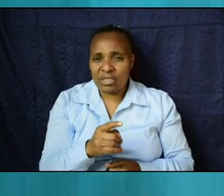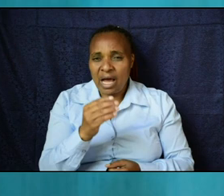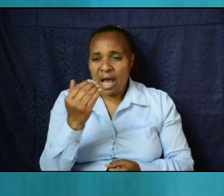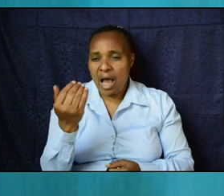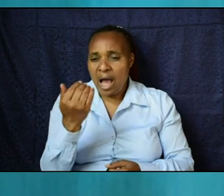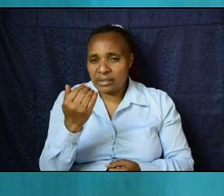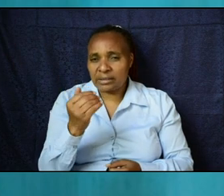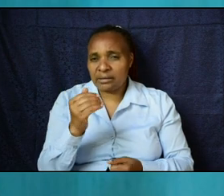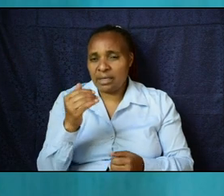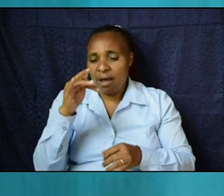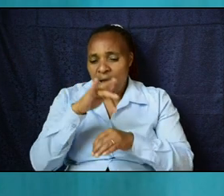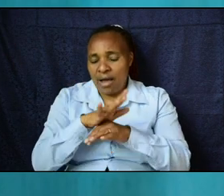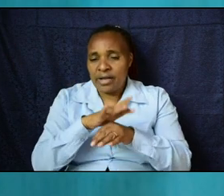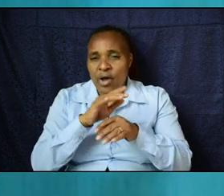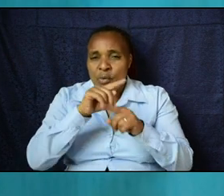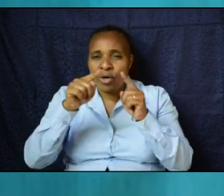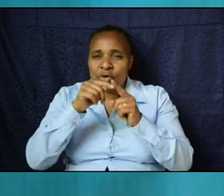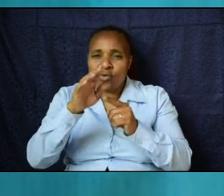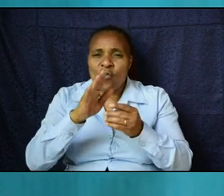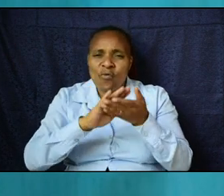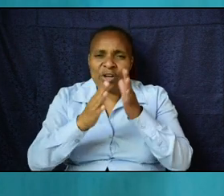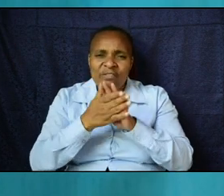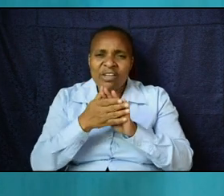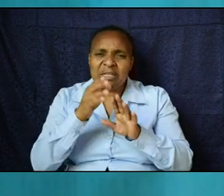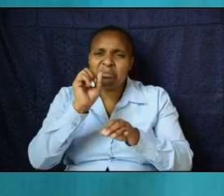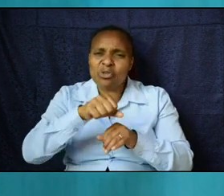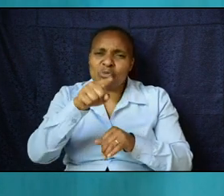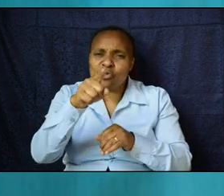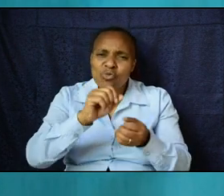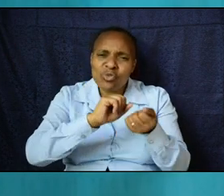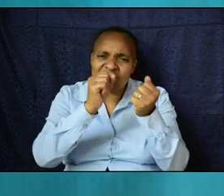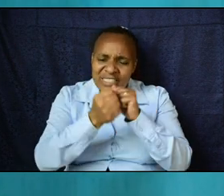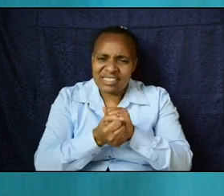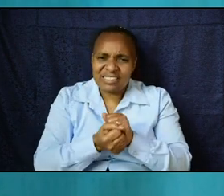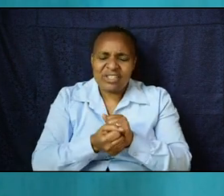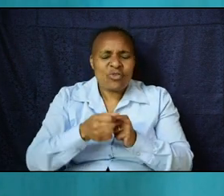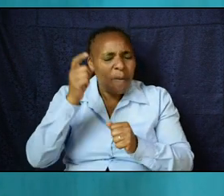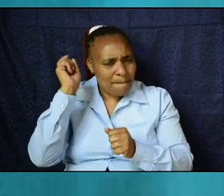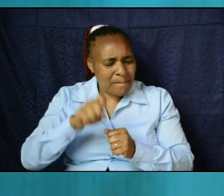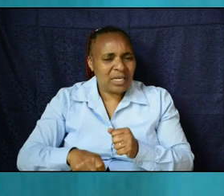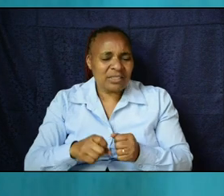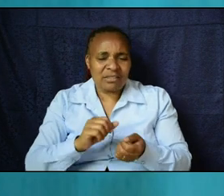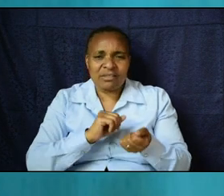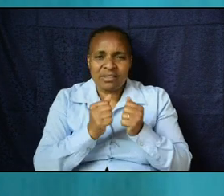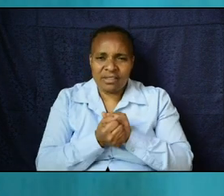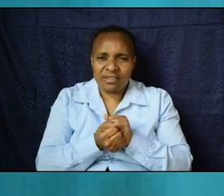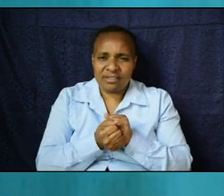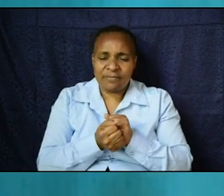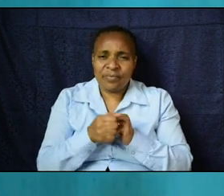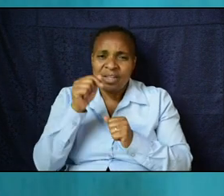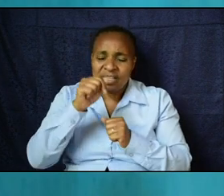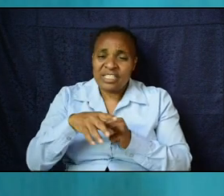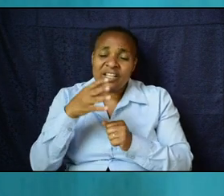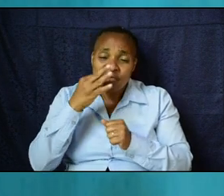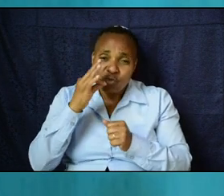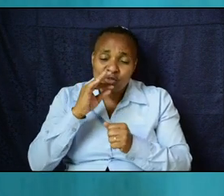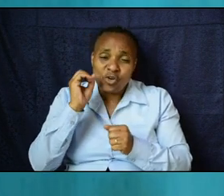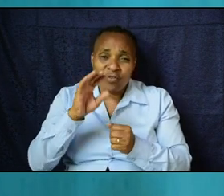earlier. When you're forgiven, should you change? You should definitely change. Amen. These are the fruits of